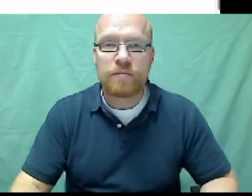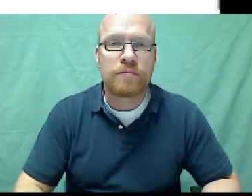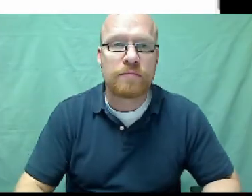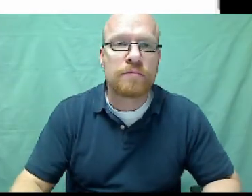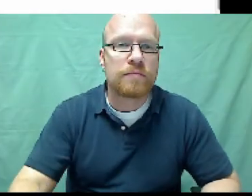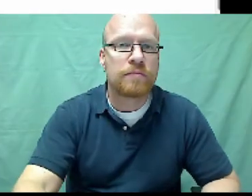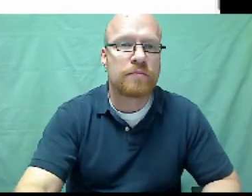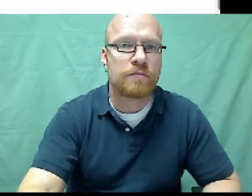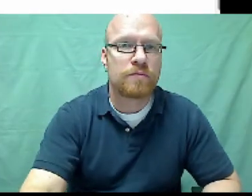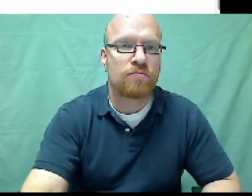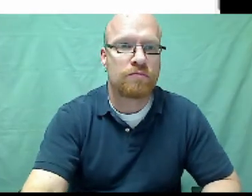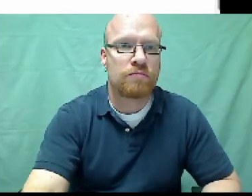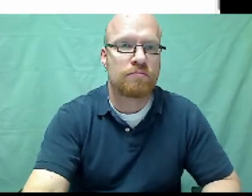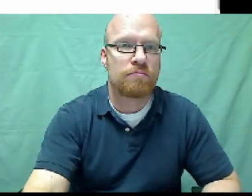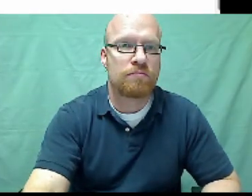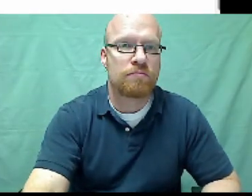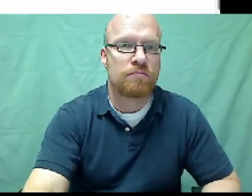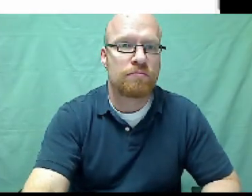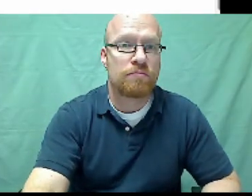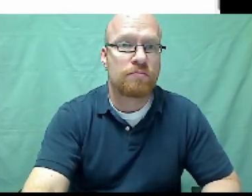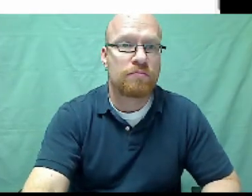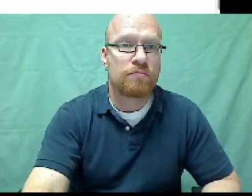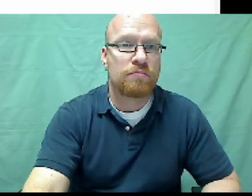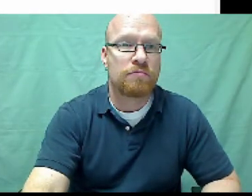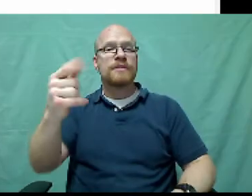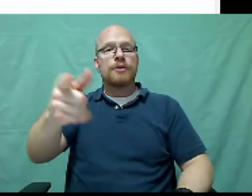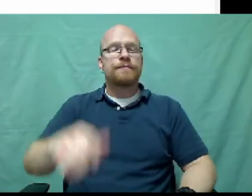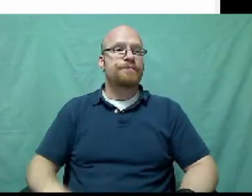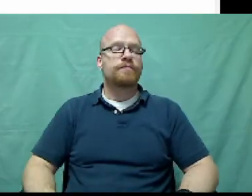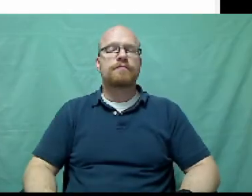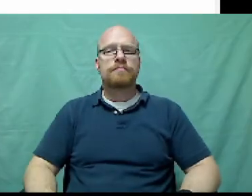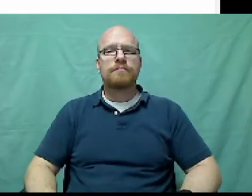move on to the next topic here.